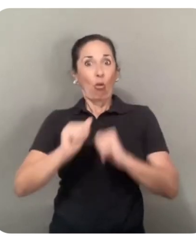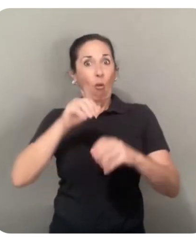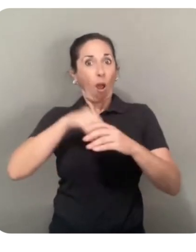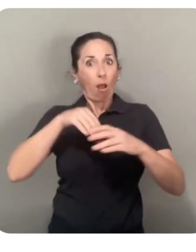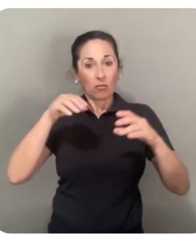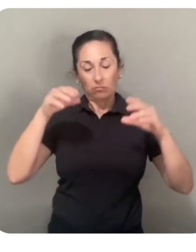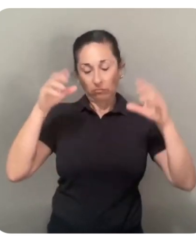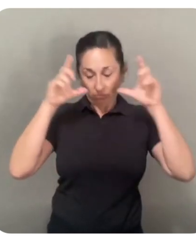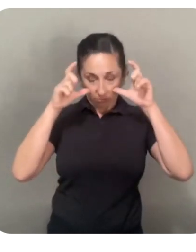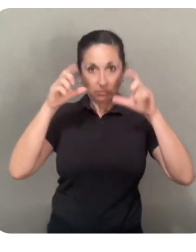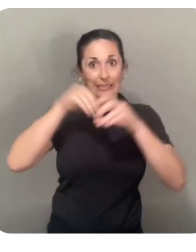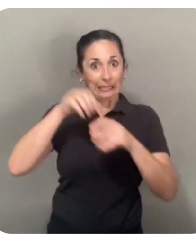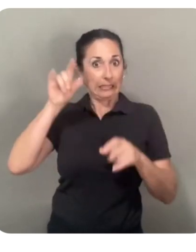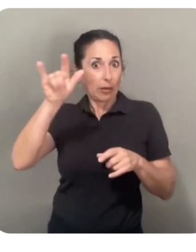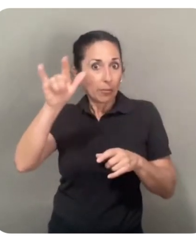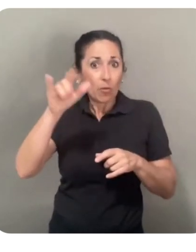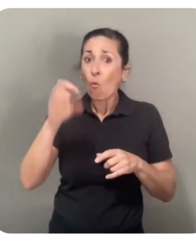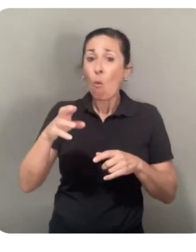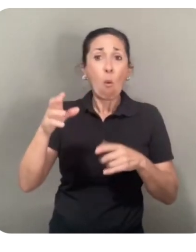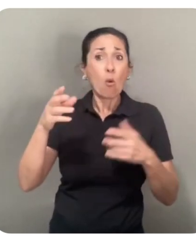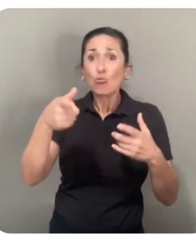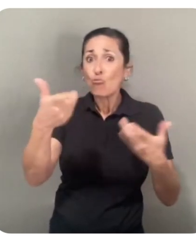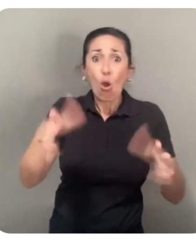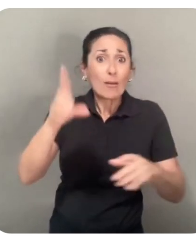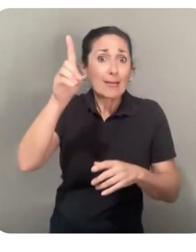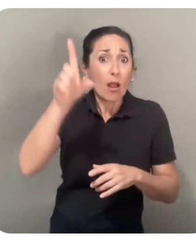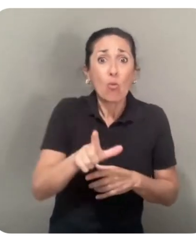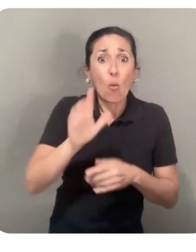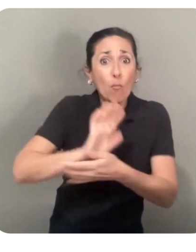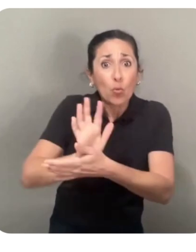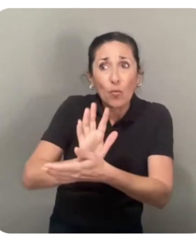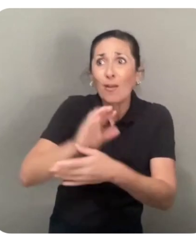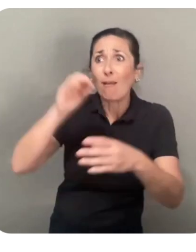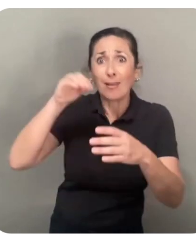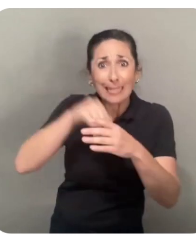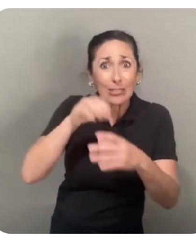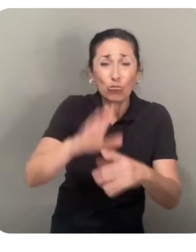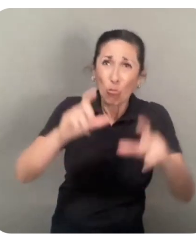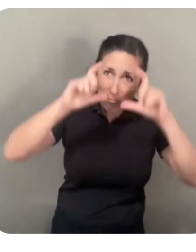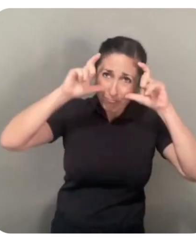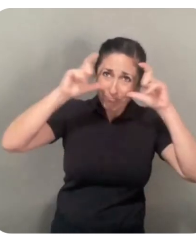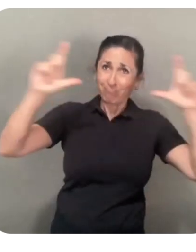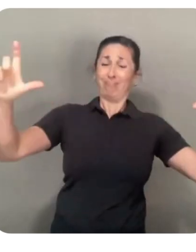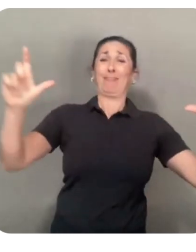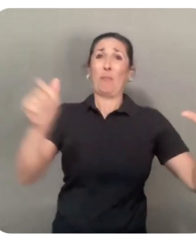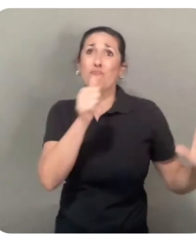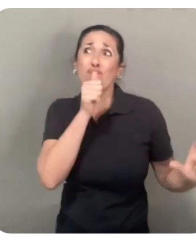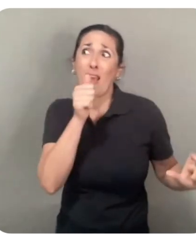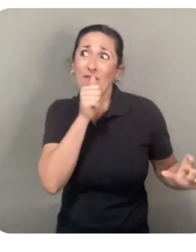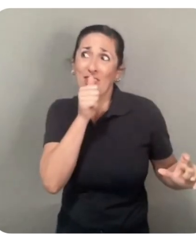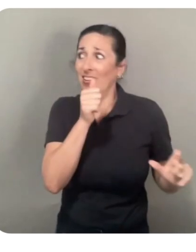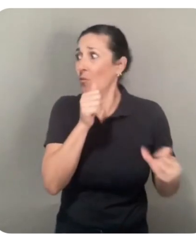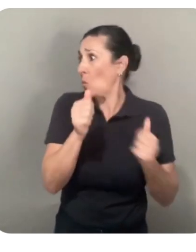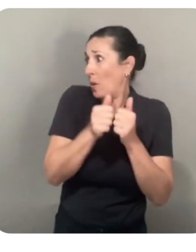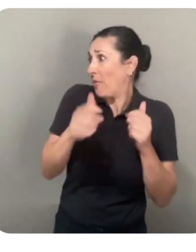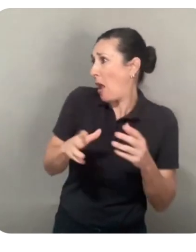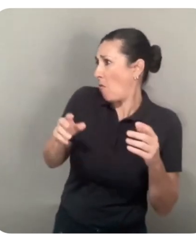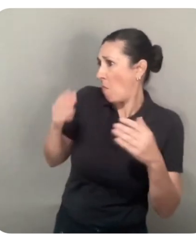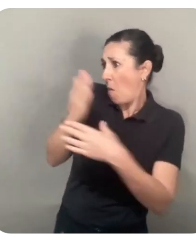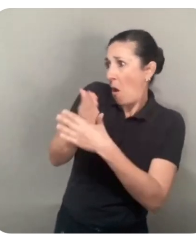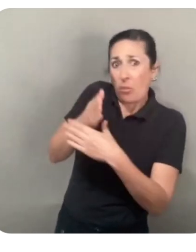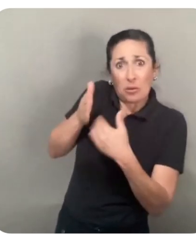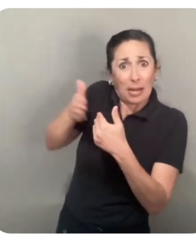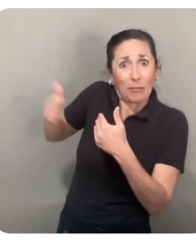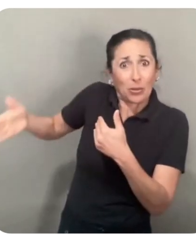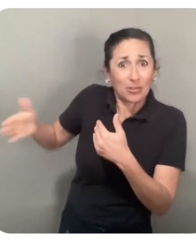downloaded movies on your own large, private screen without disturbing your neighbors. Later